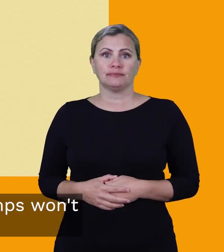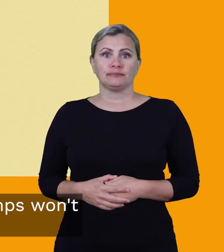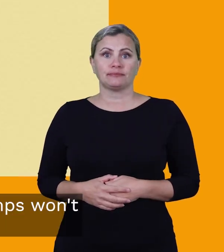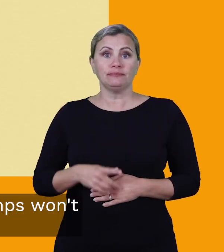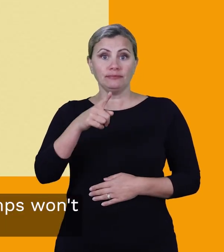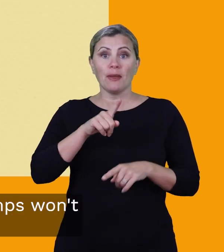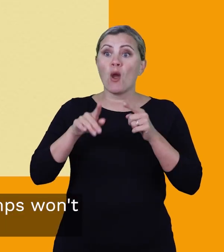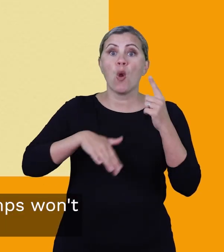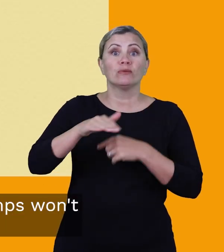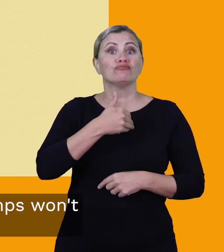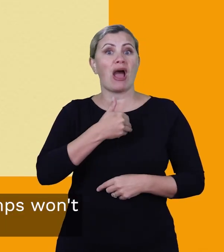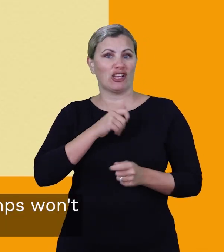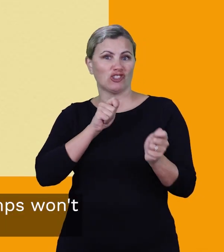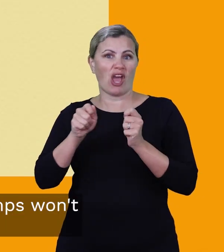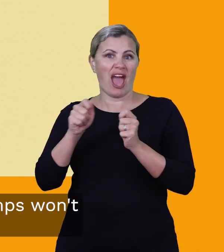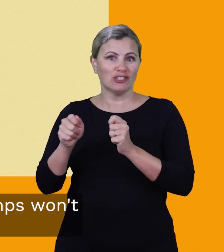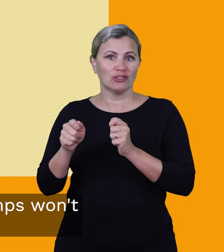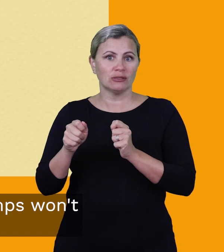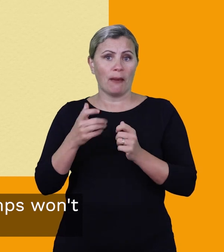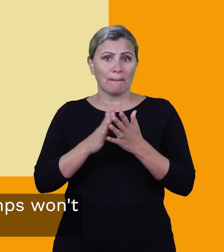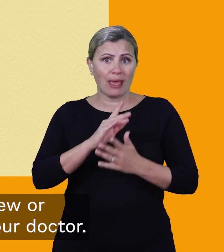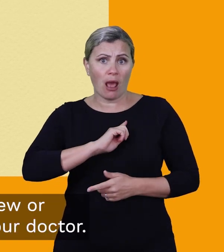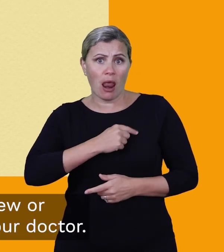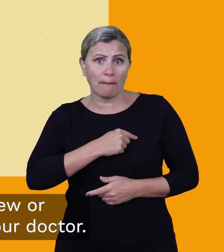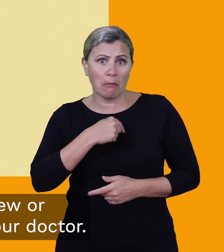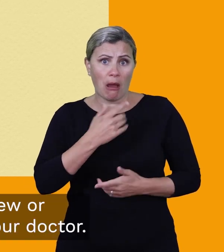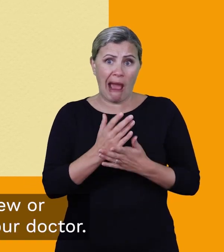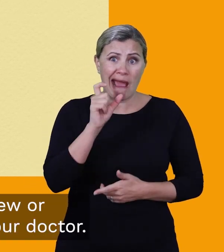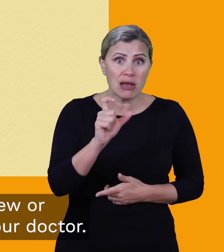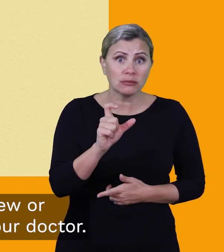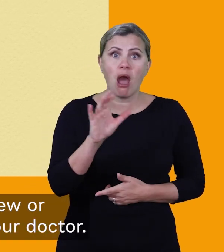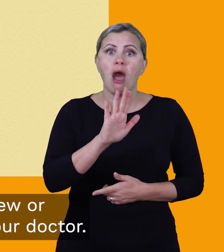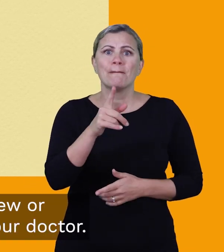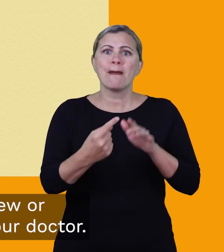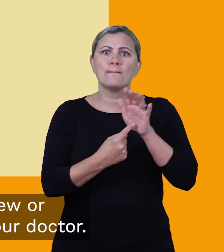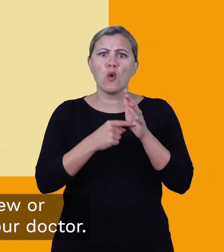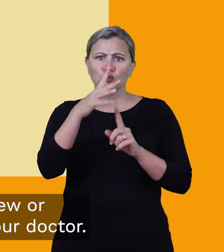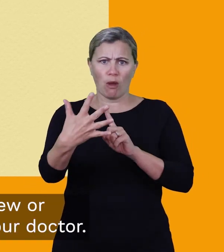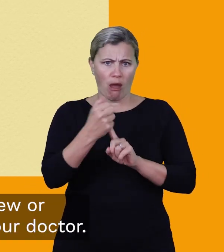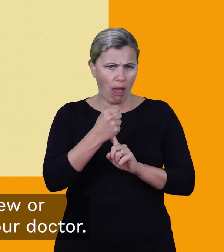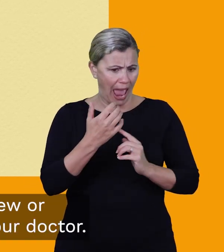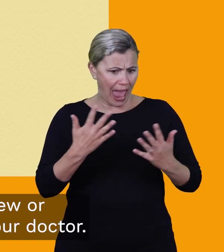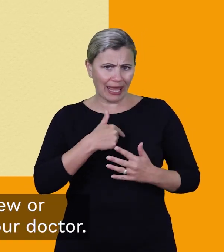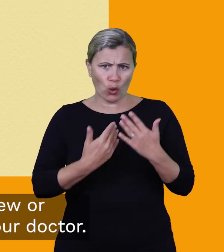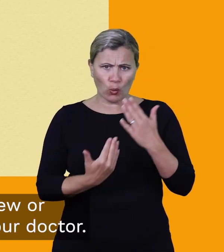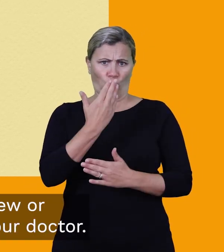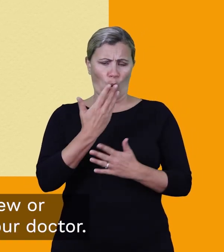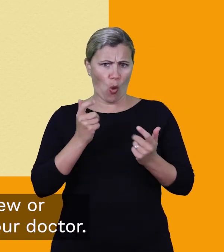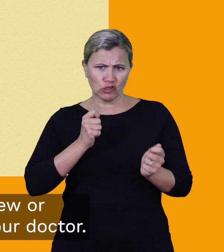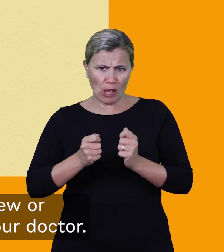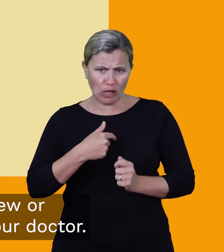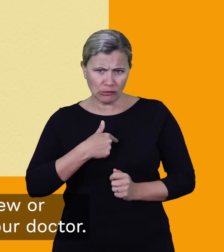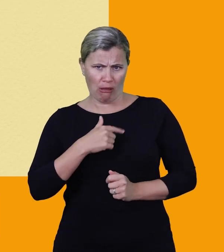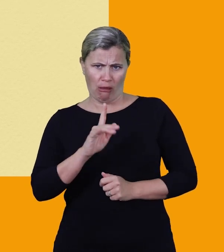Most breast changes, including lumps, won't be breast cancer, but it's important to get any new or unusual changes checked out by your